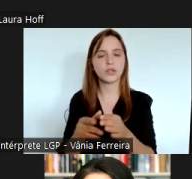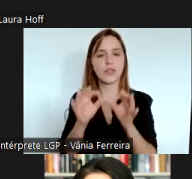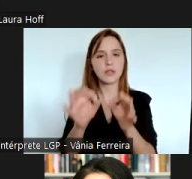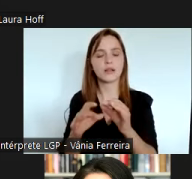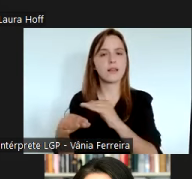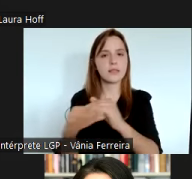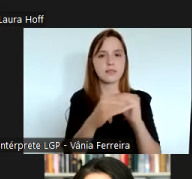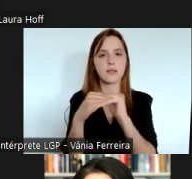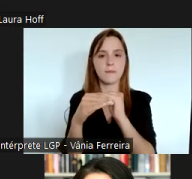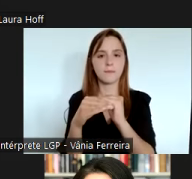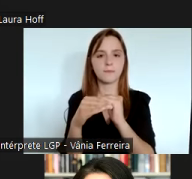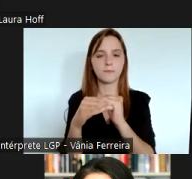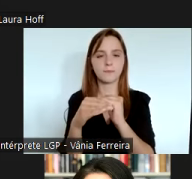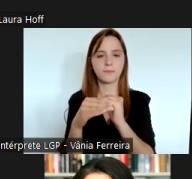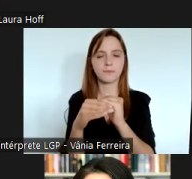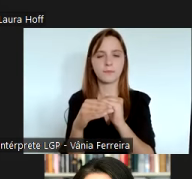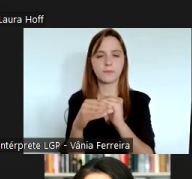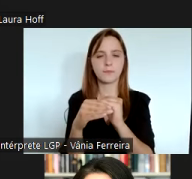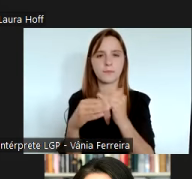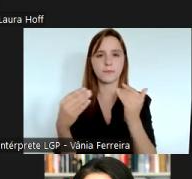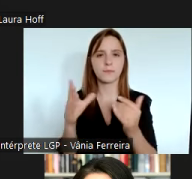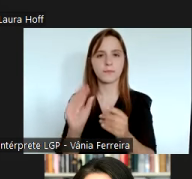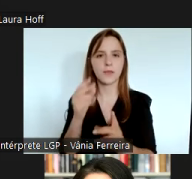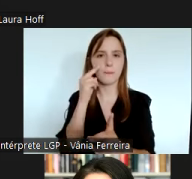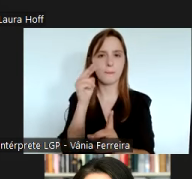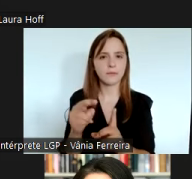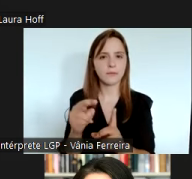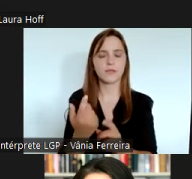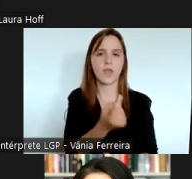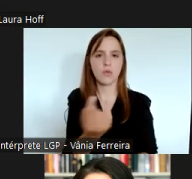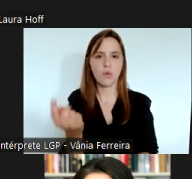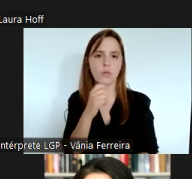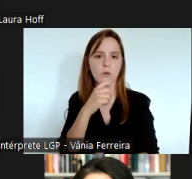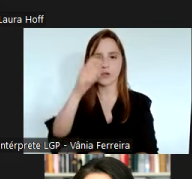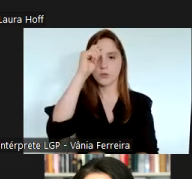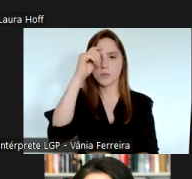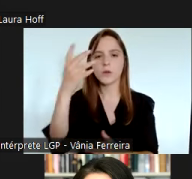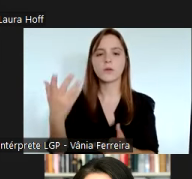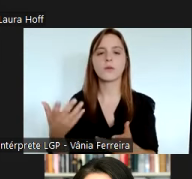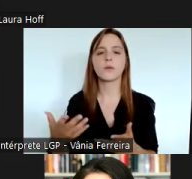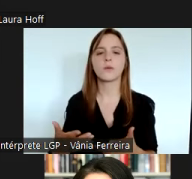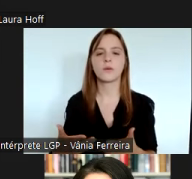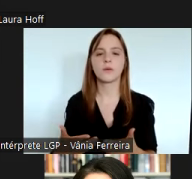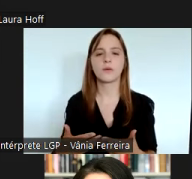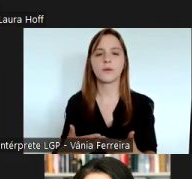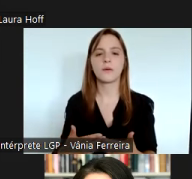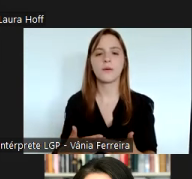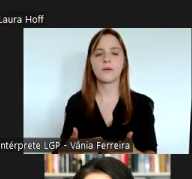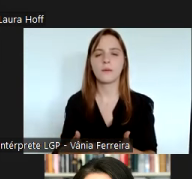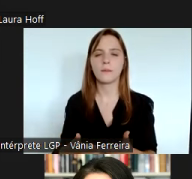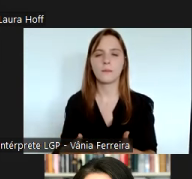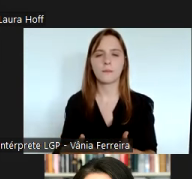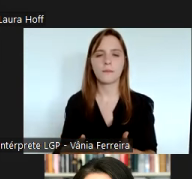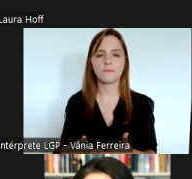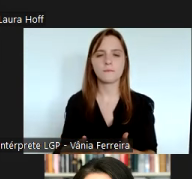think they have a really positive point of view on everything. And I just hope it's working because they have